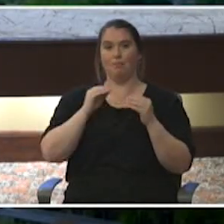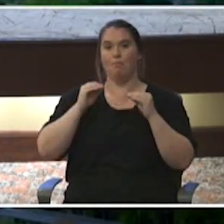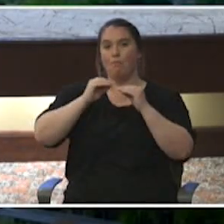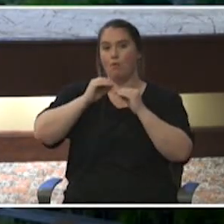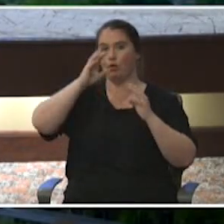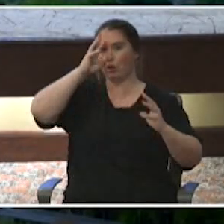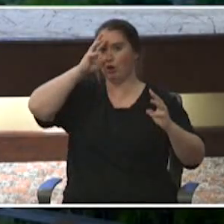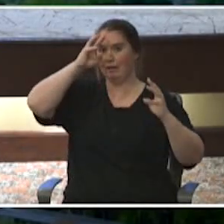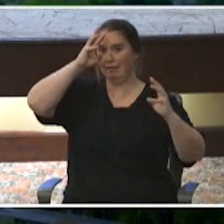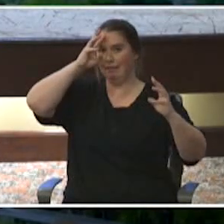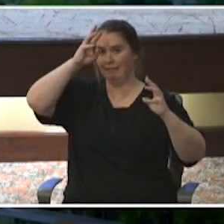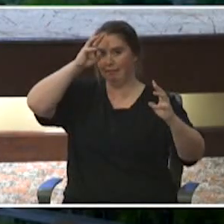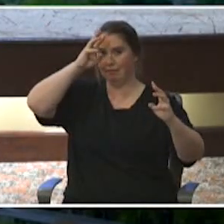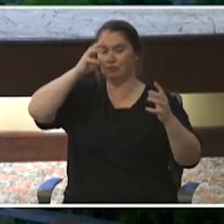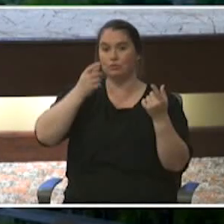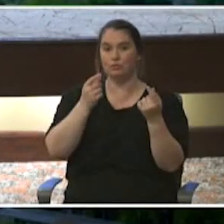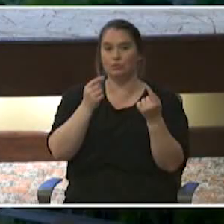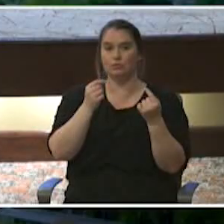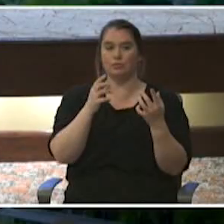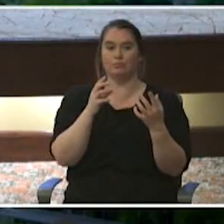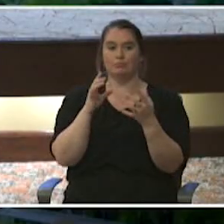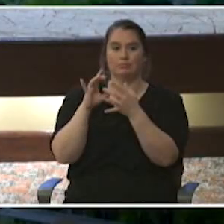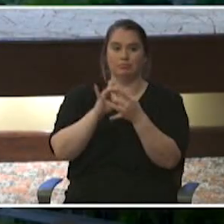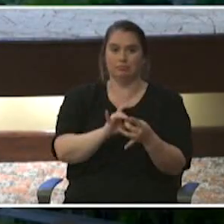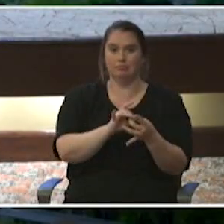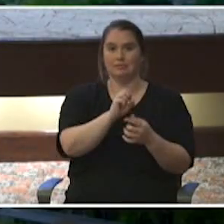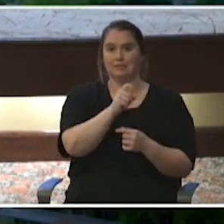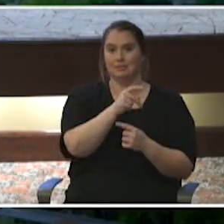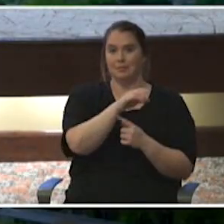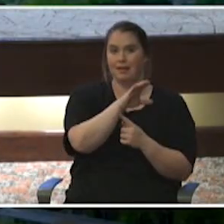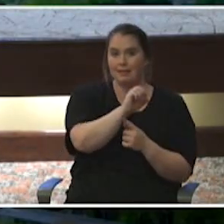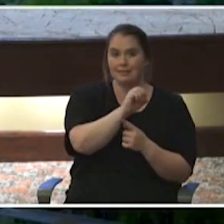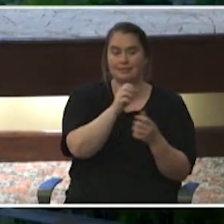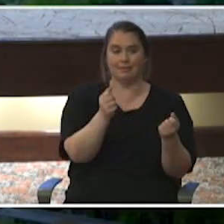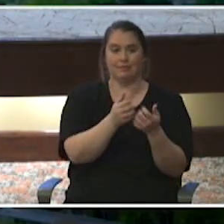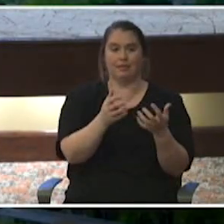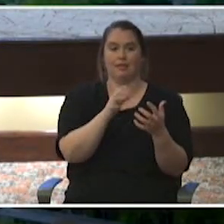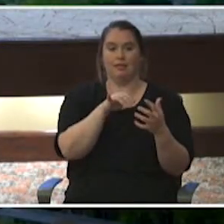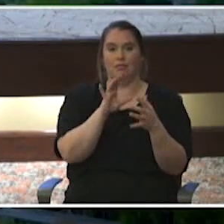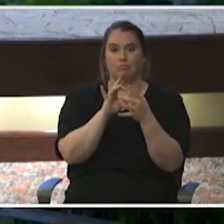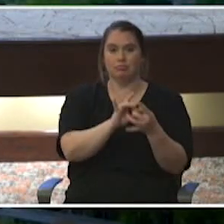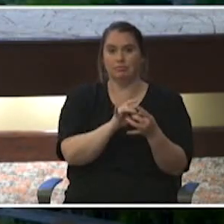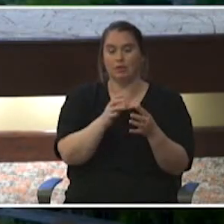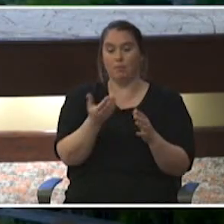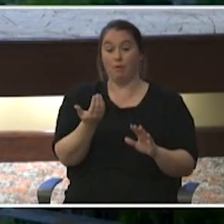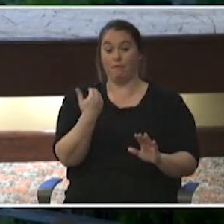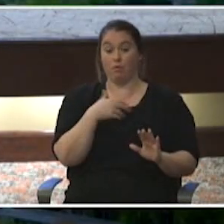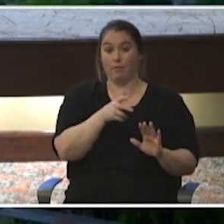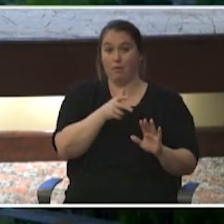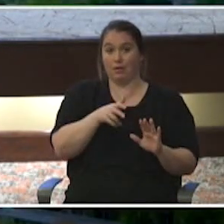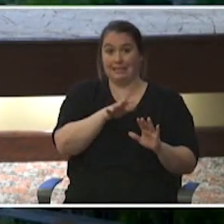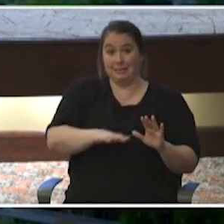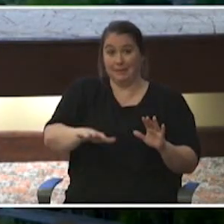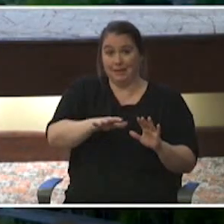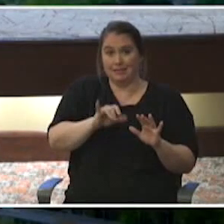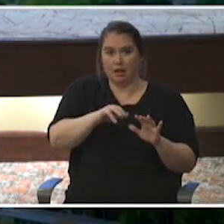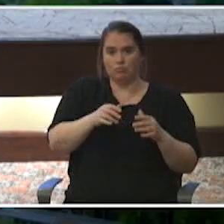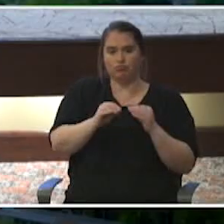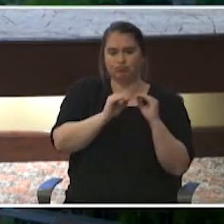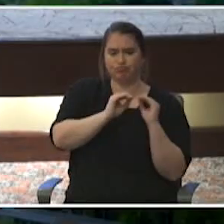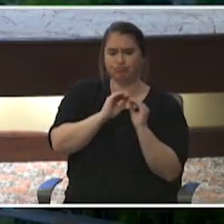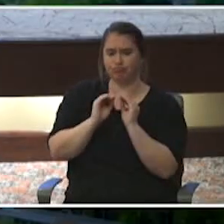about apron space, which are weren't thrown in the deal, parking space, all the different things that